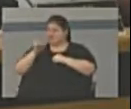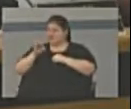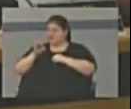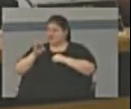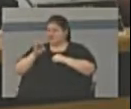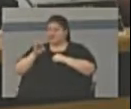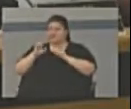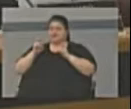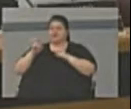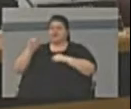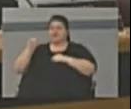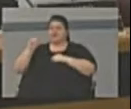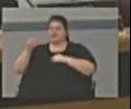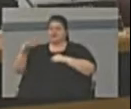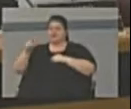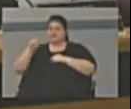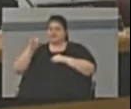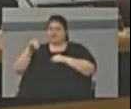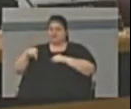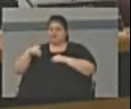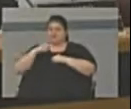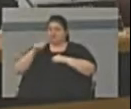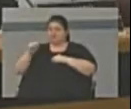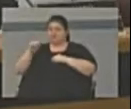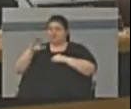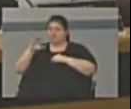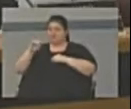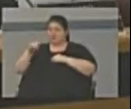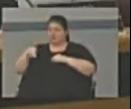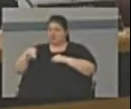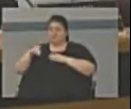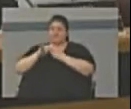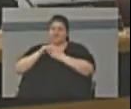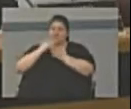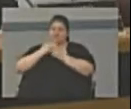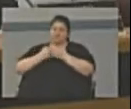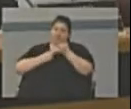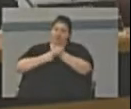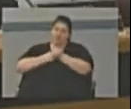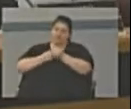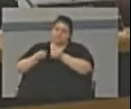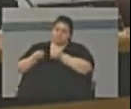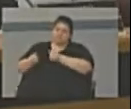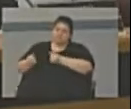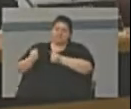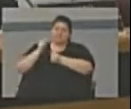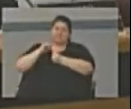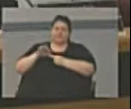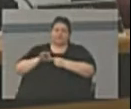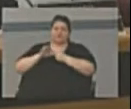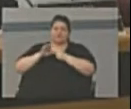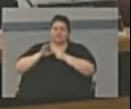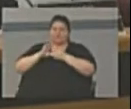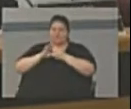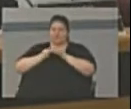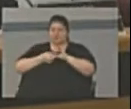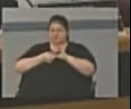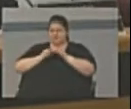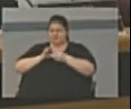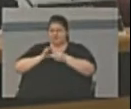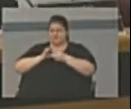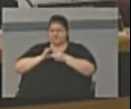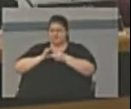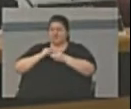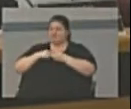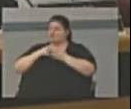cop at the Longhorn Steakhouse for good cause for Special Olympics. I want to thank the chief